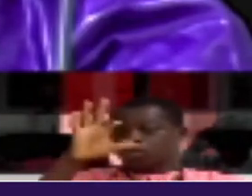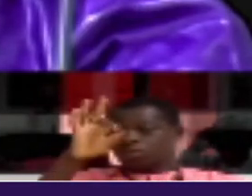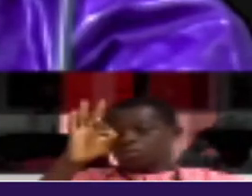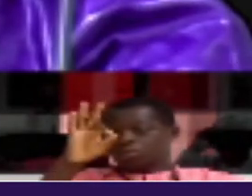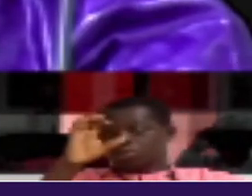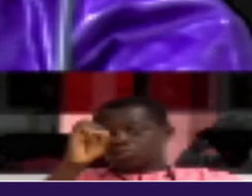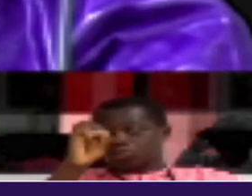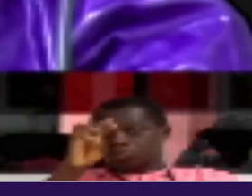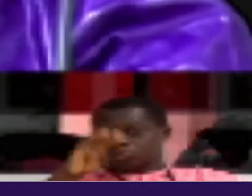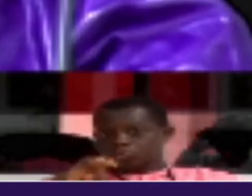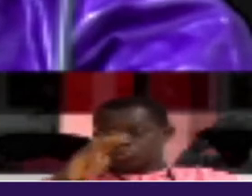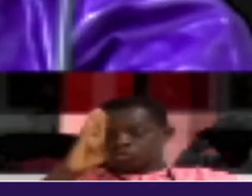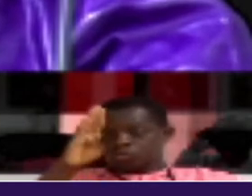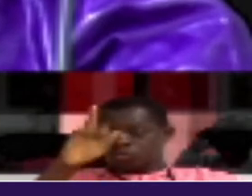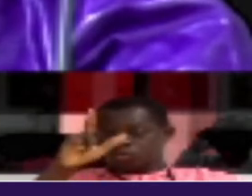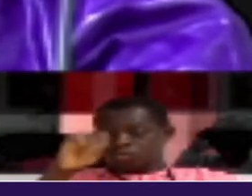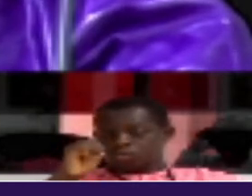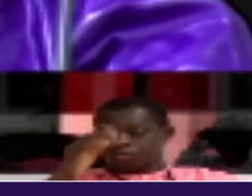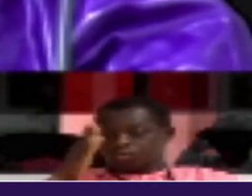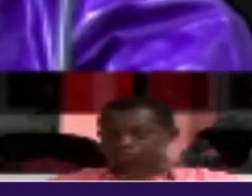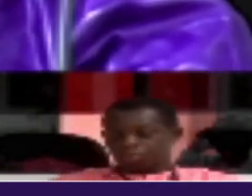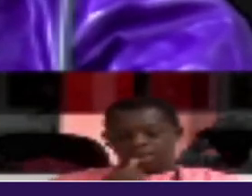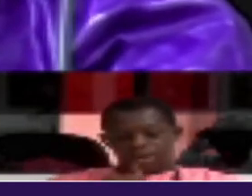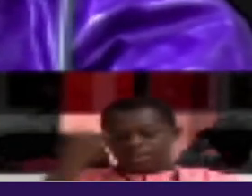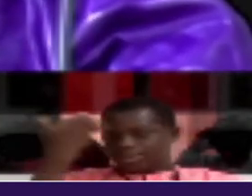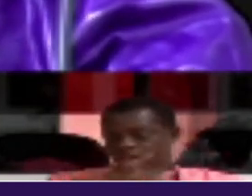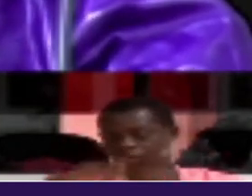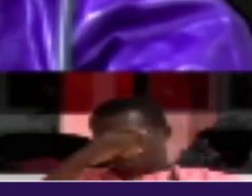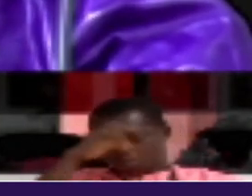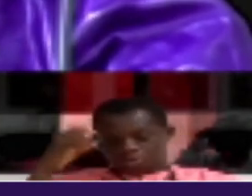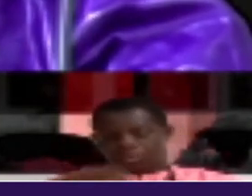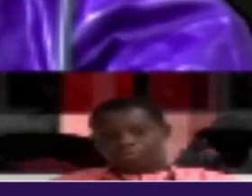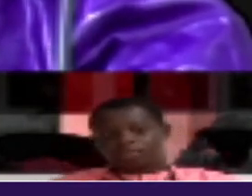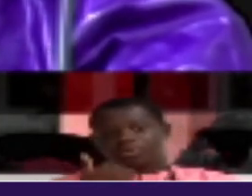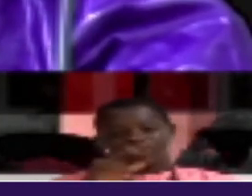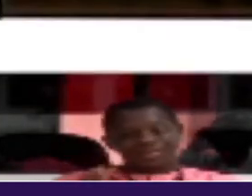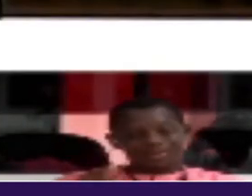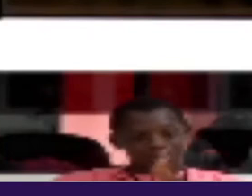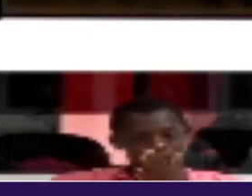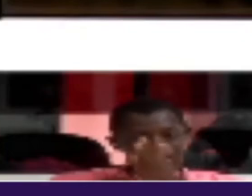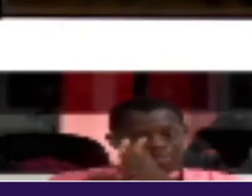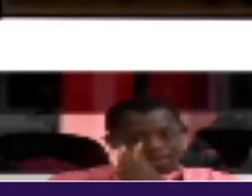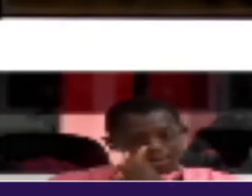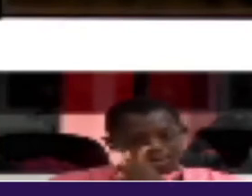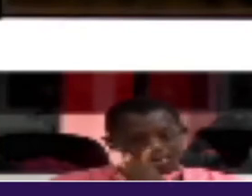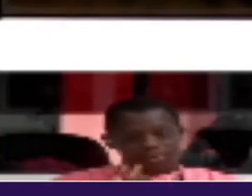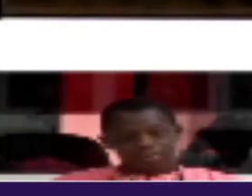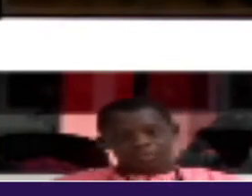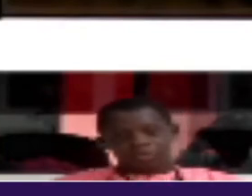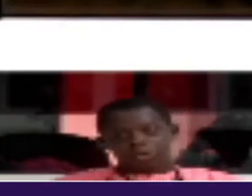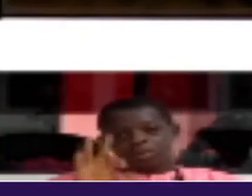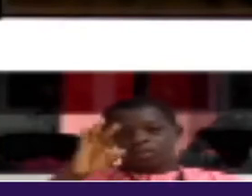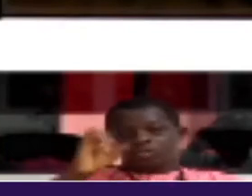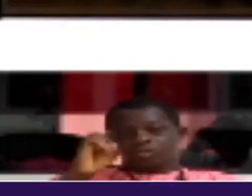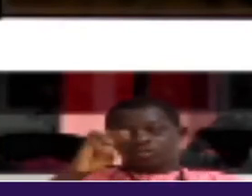occasion? No. You've never worked with him? No, I never worked with him. Was he your immediate commander? Tumbul? Tumbul,